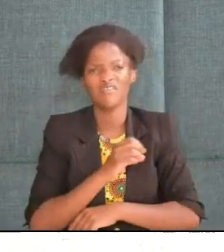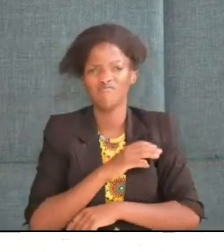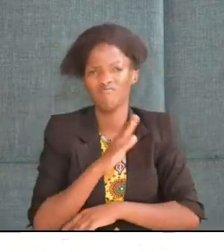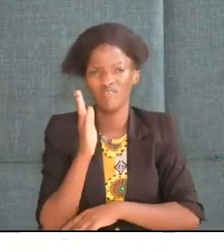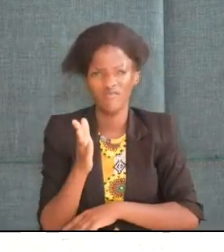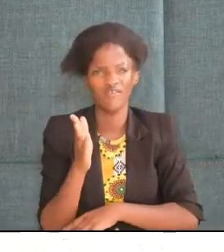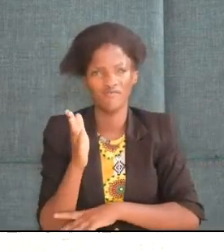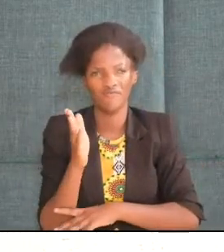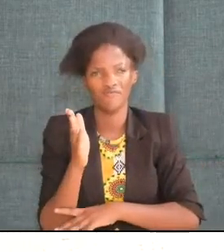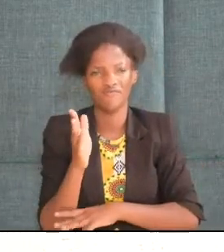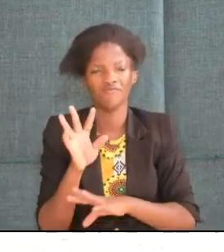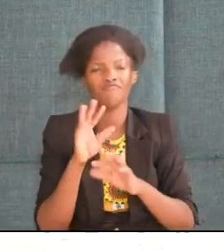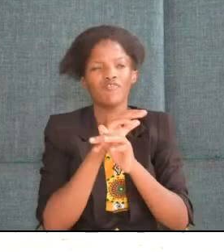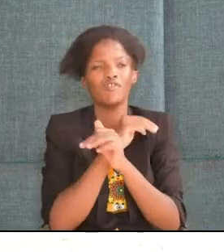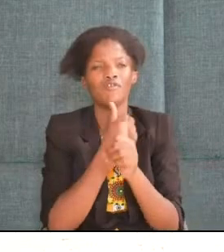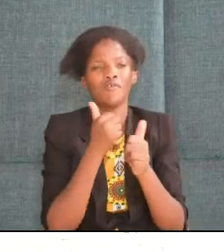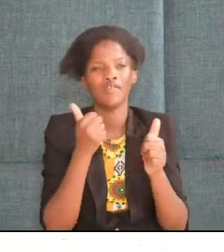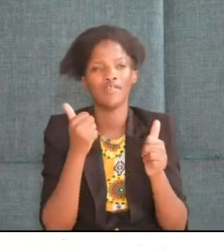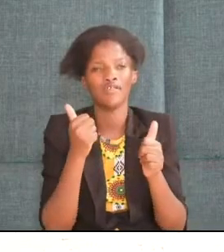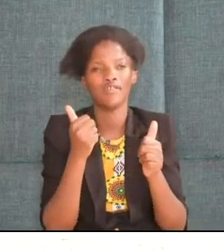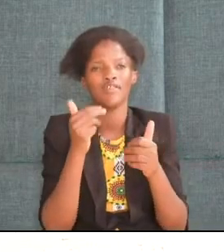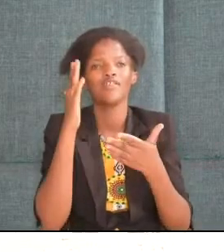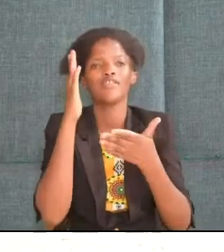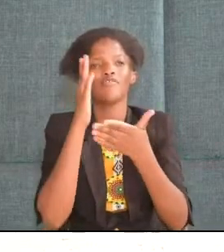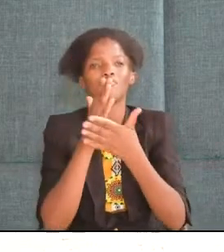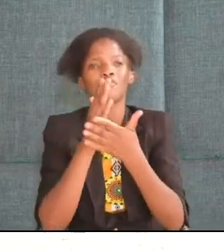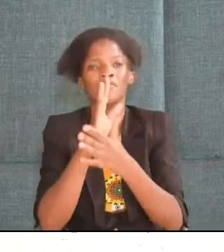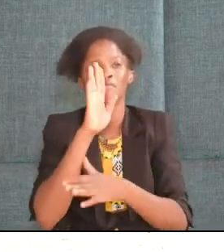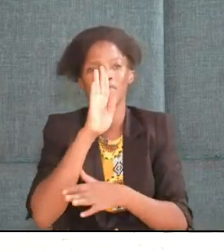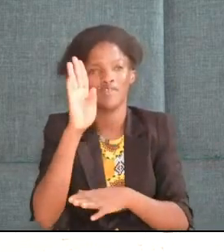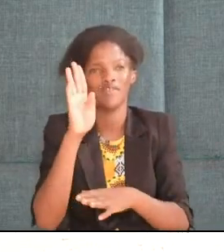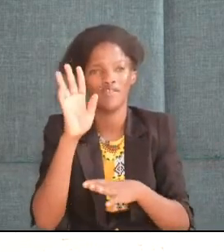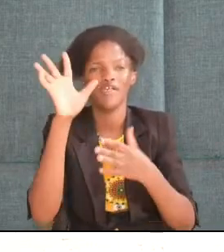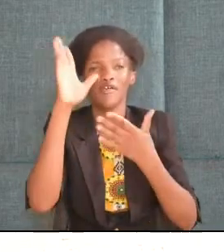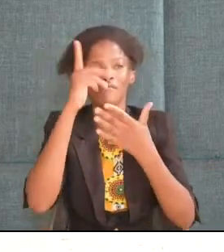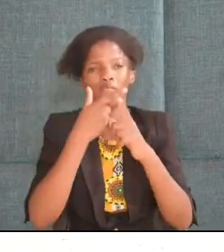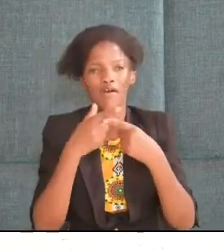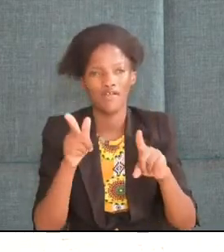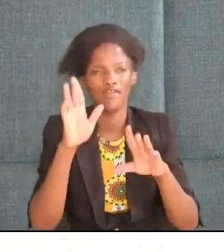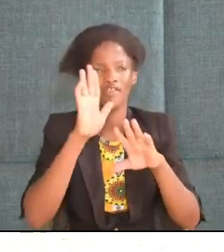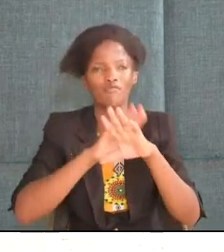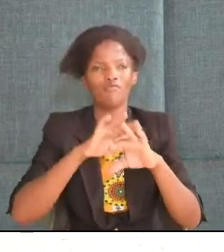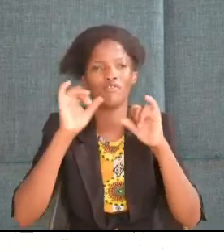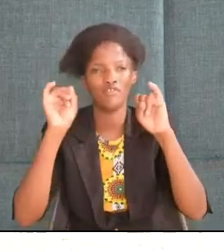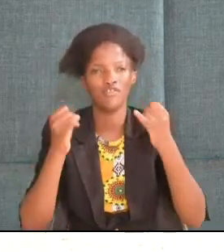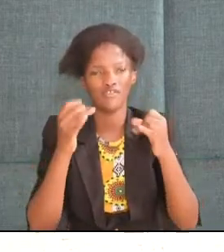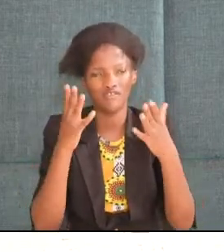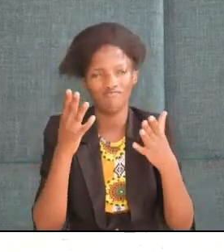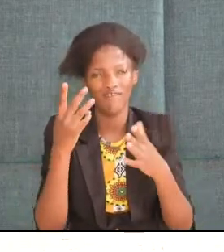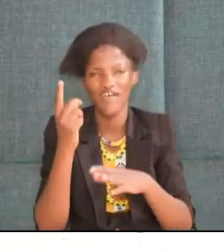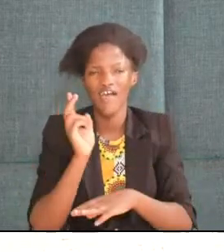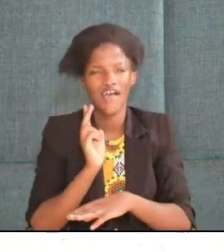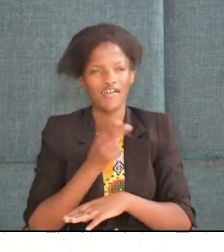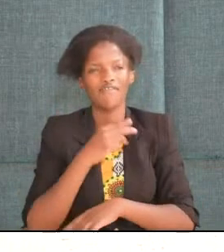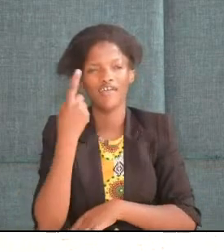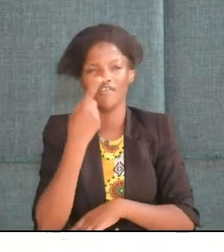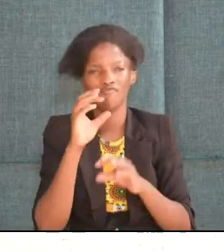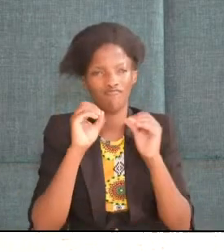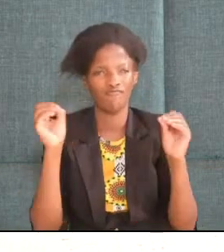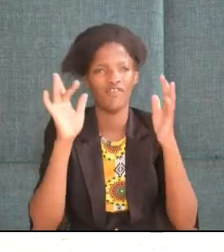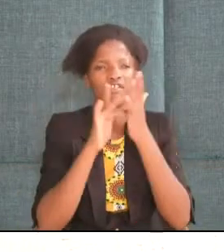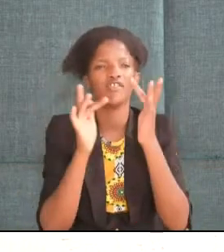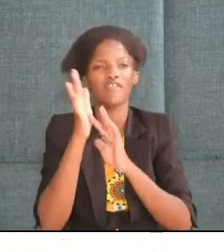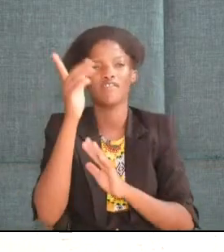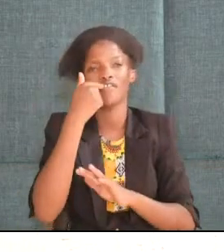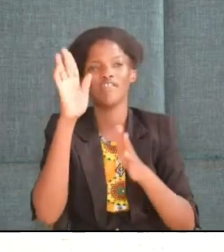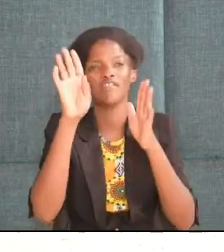Michelle. Well, it could be. But the good news is, we are not alone. Jesus says in the